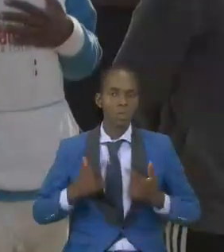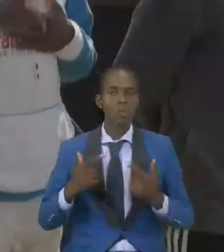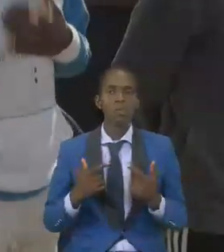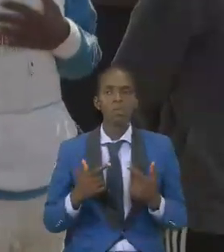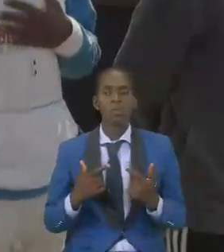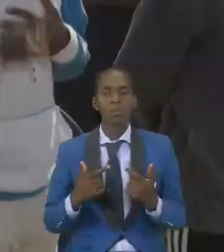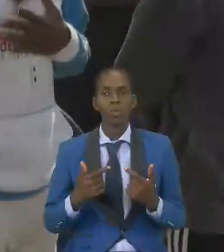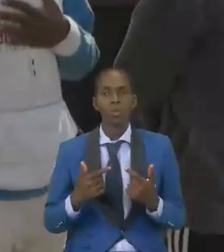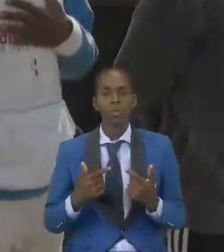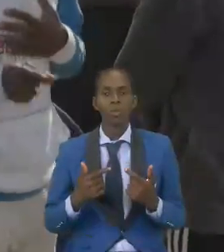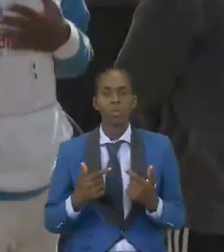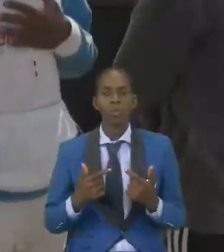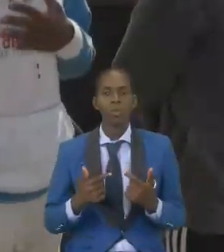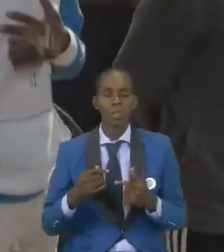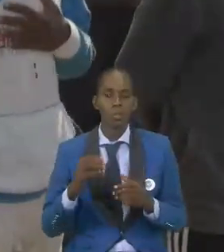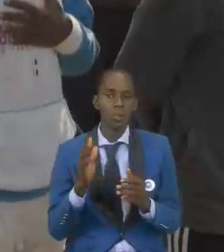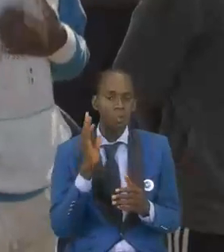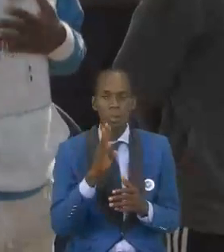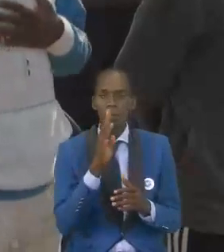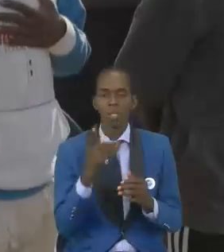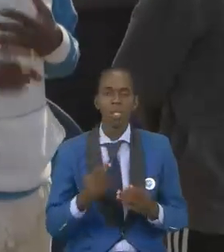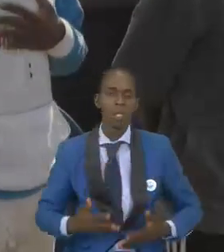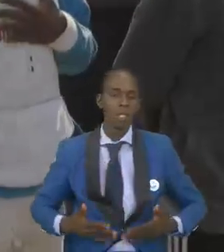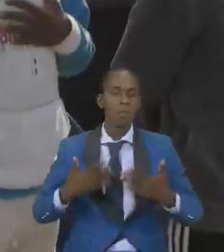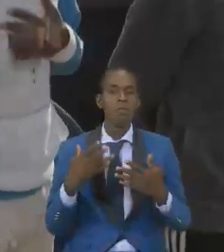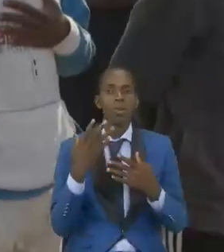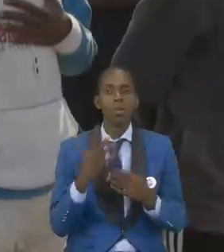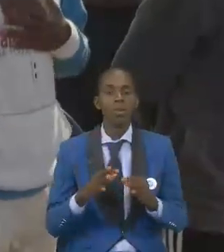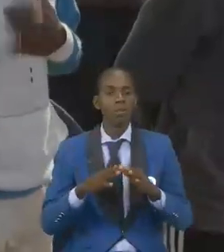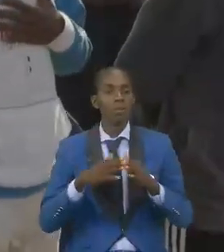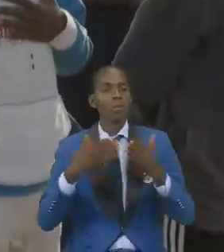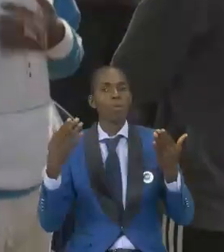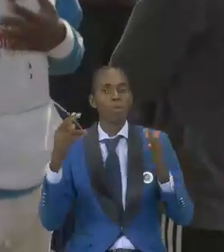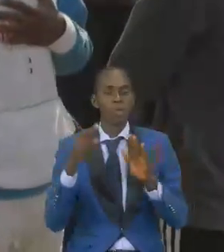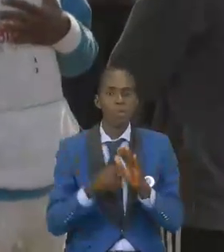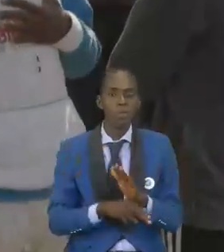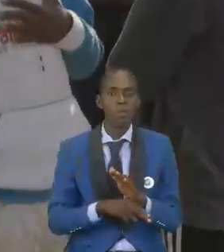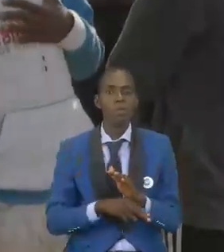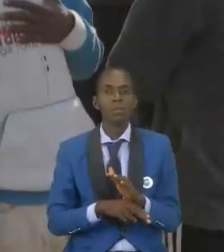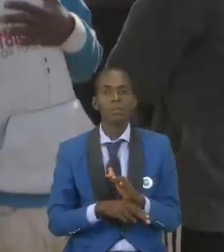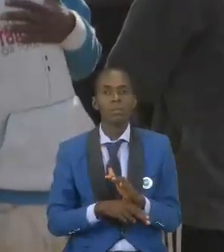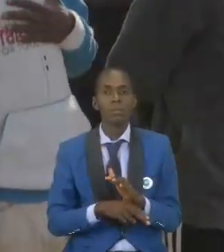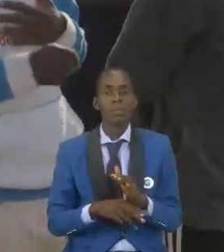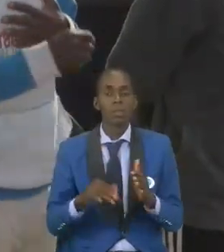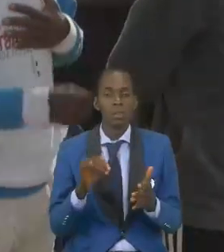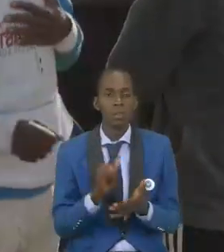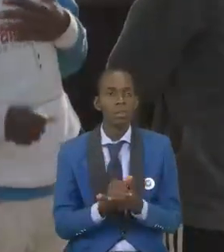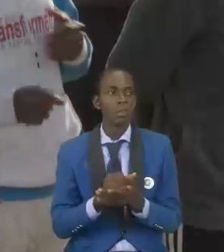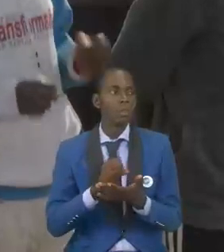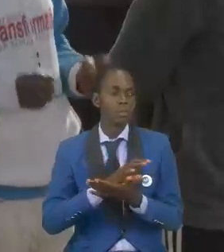life of transparent holiness, like